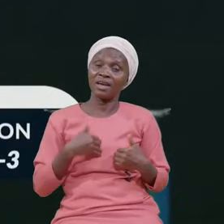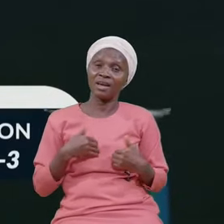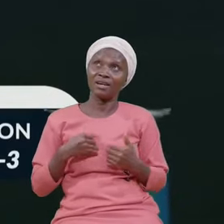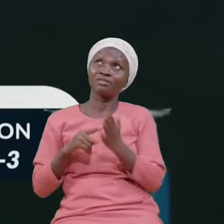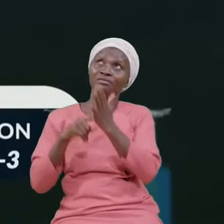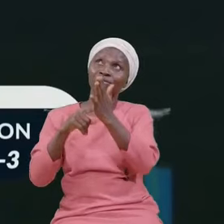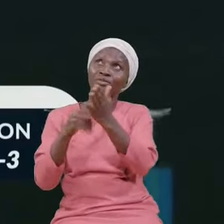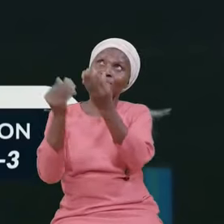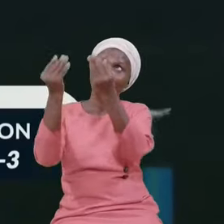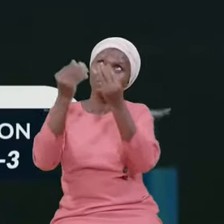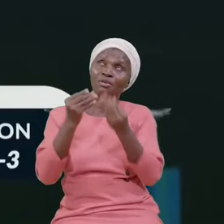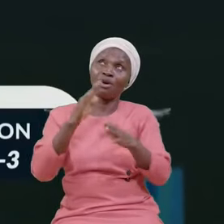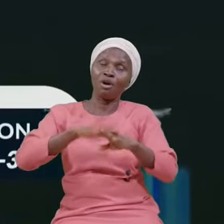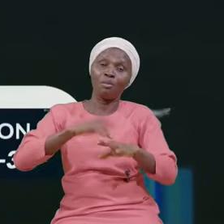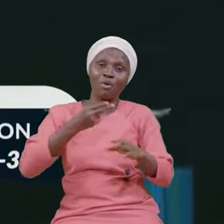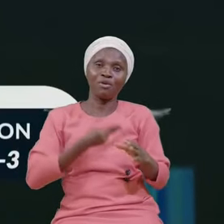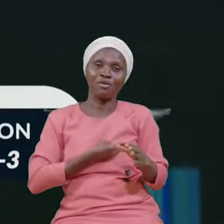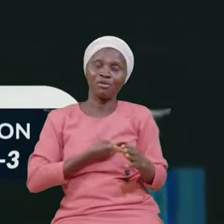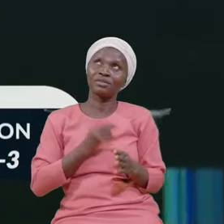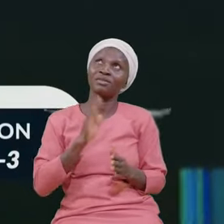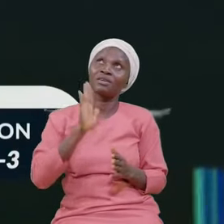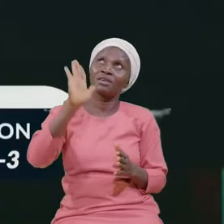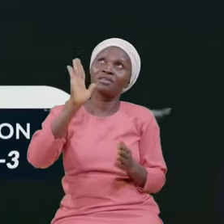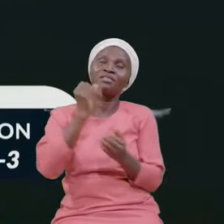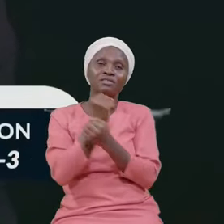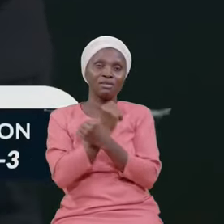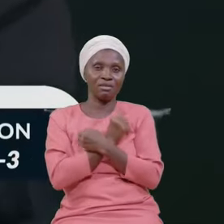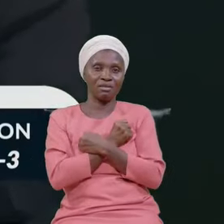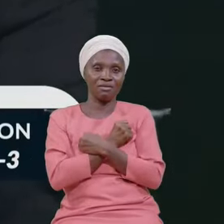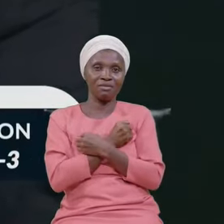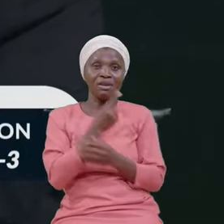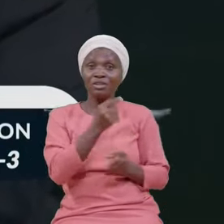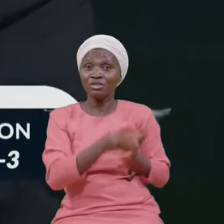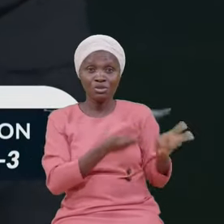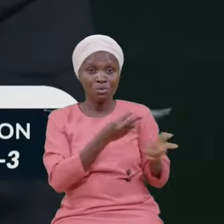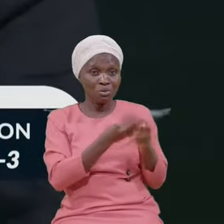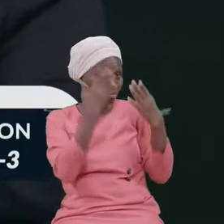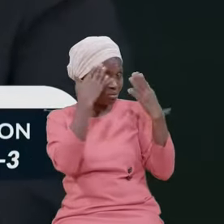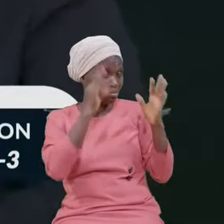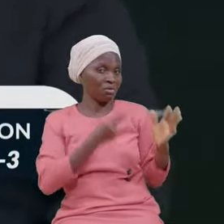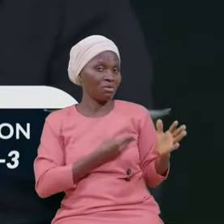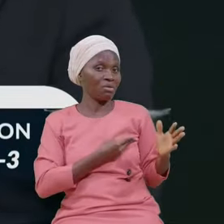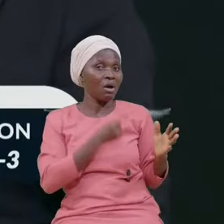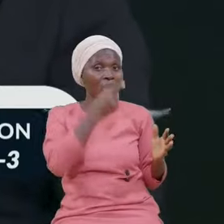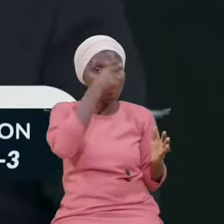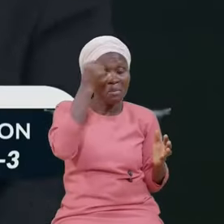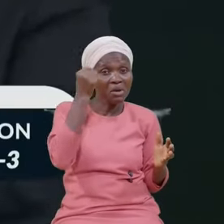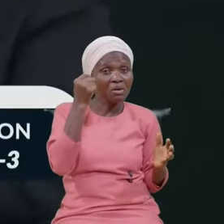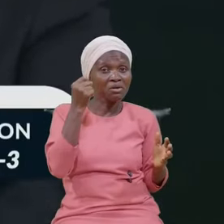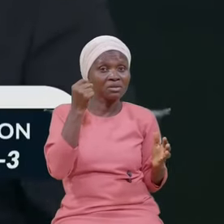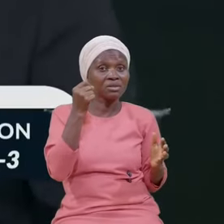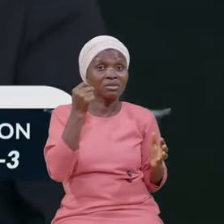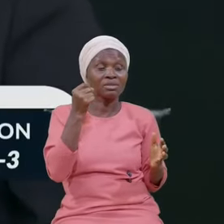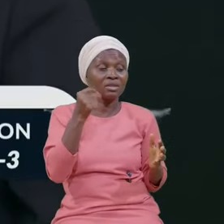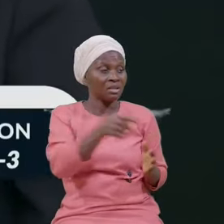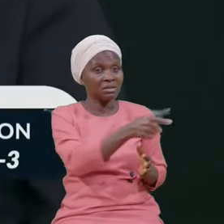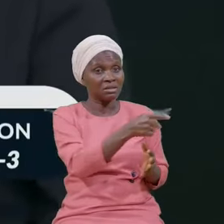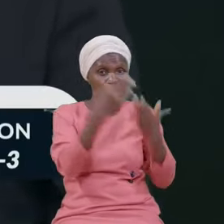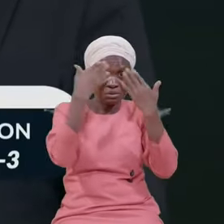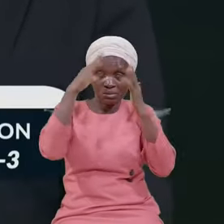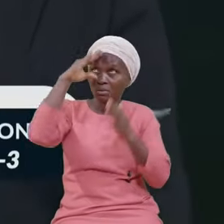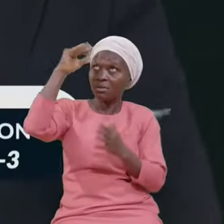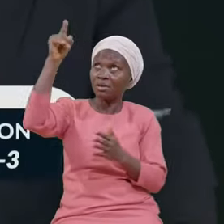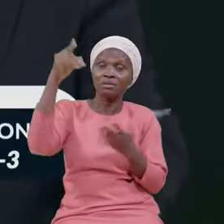us his love the world knoweth us not because it knew him not look at verse